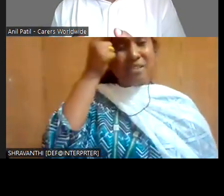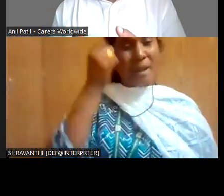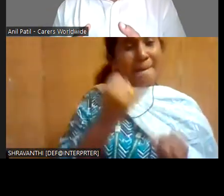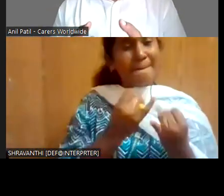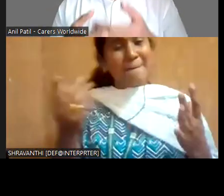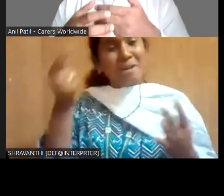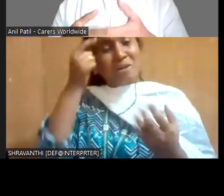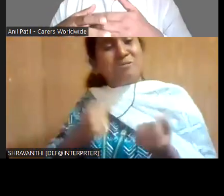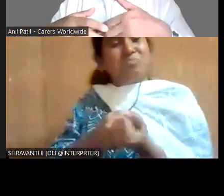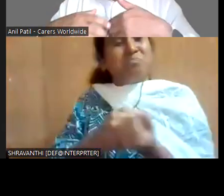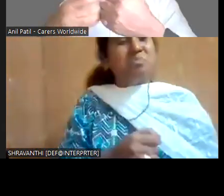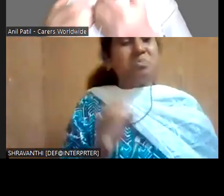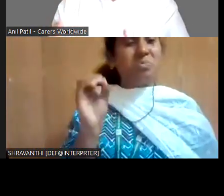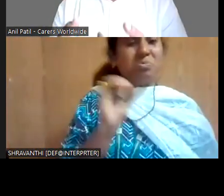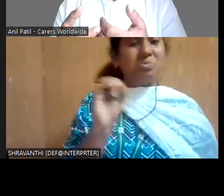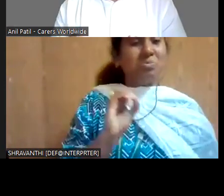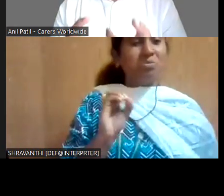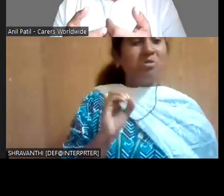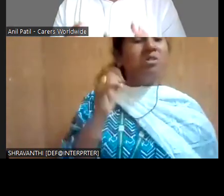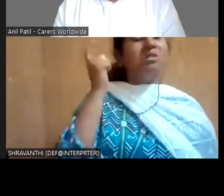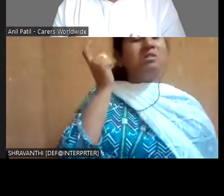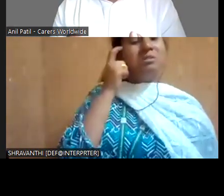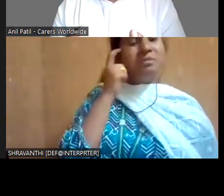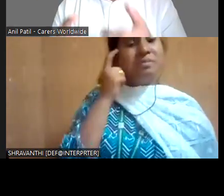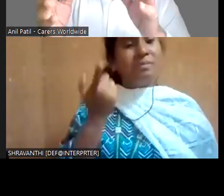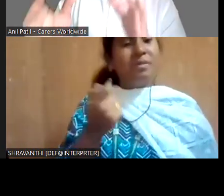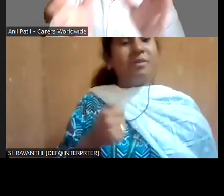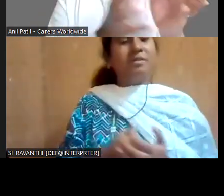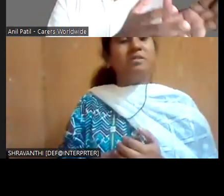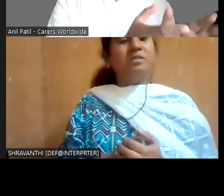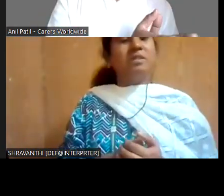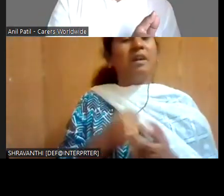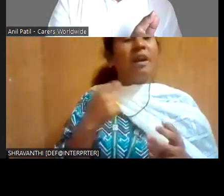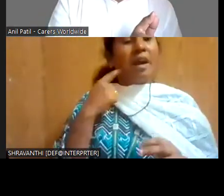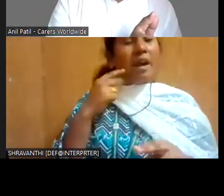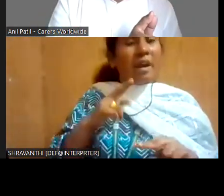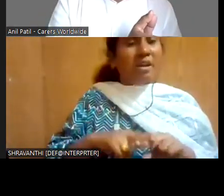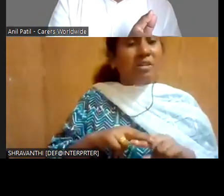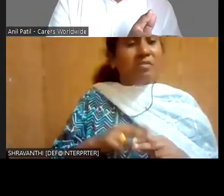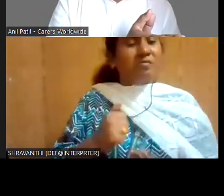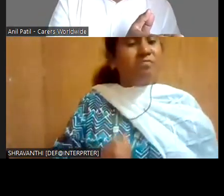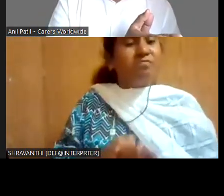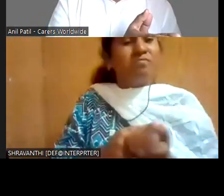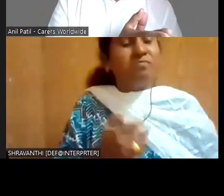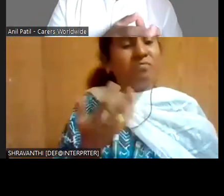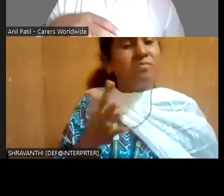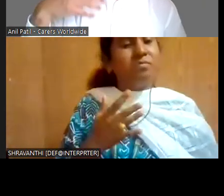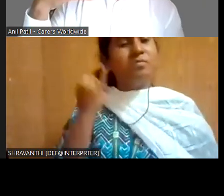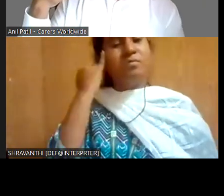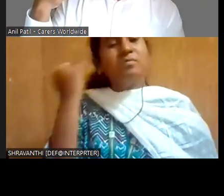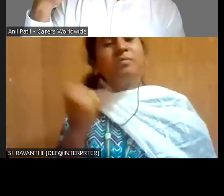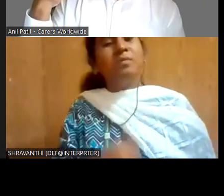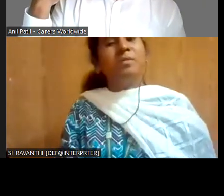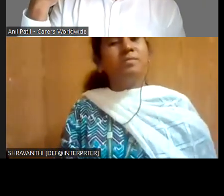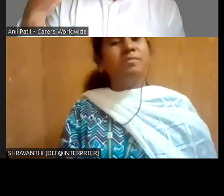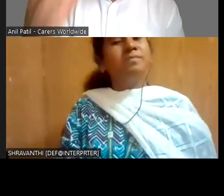system. Imagine if you don't provide that support to the caregivers, they will become the users of the mental health services.